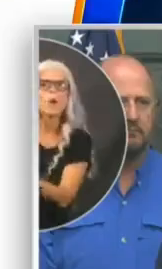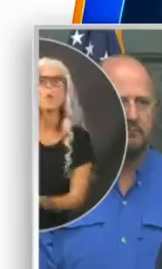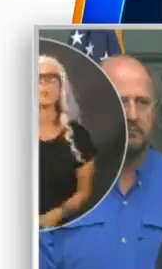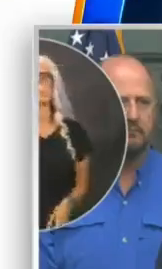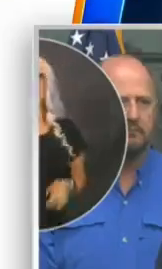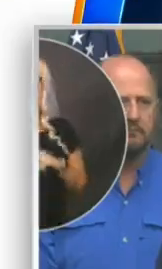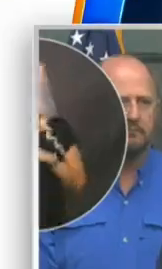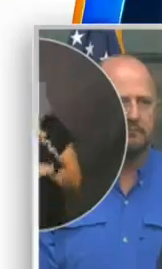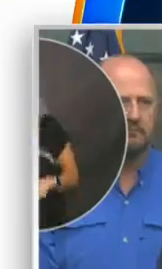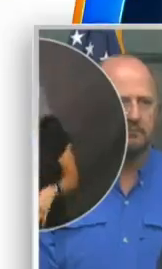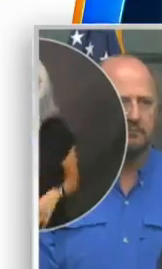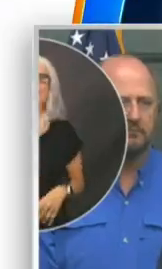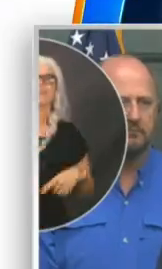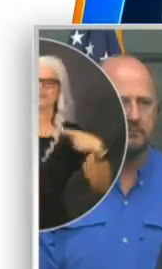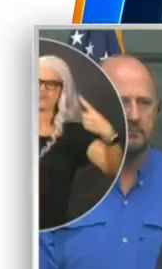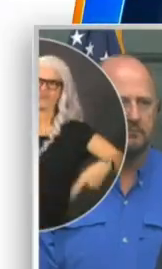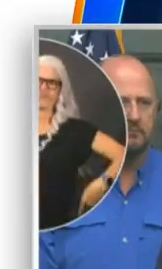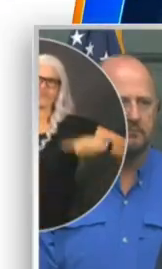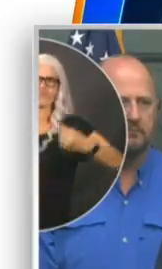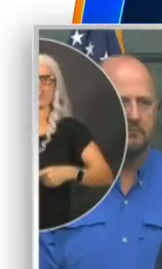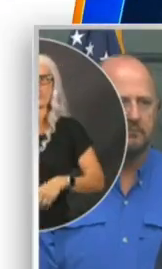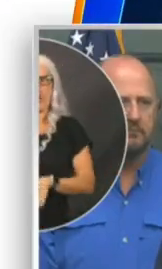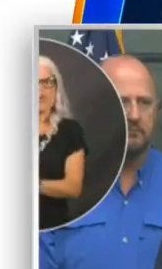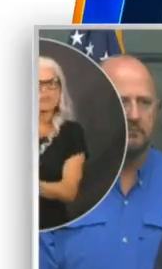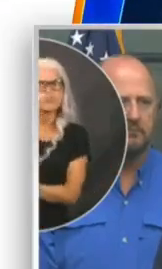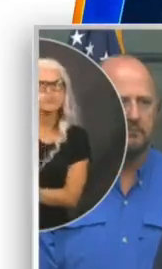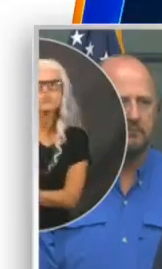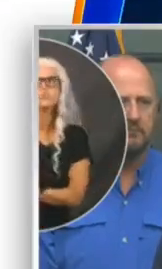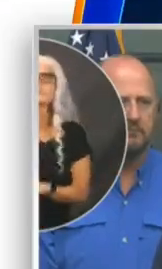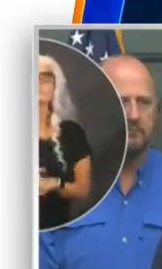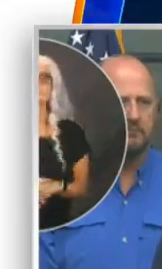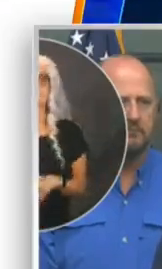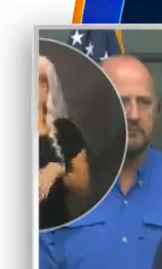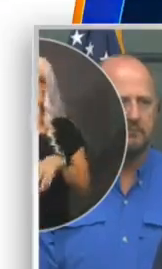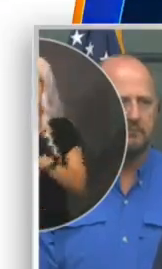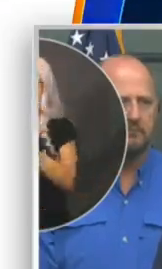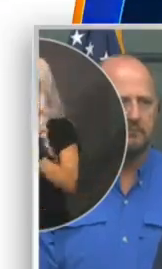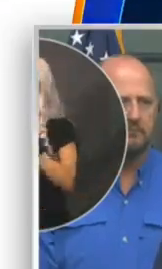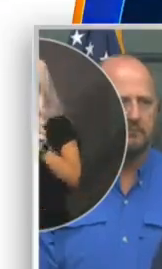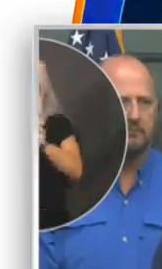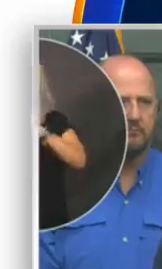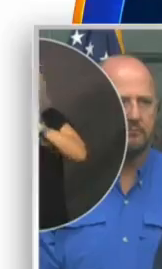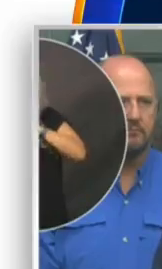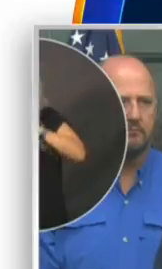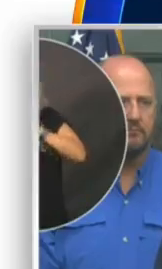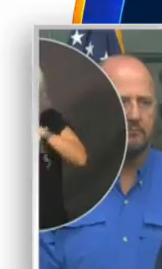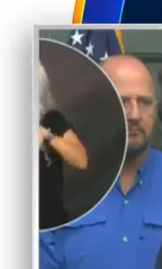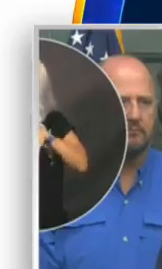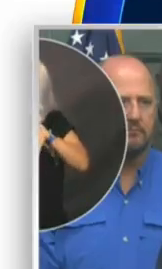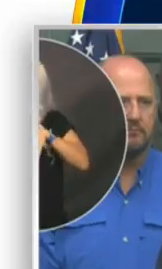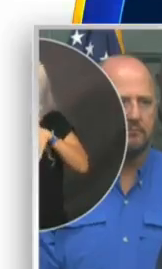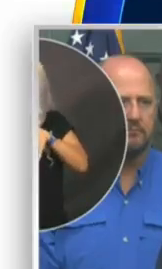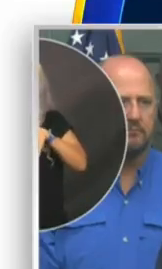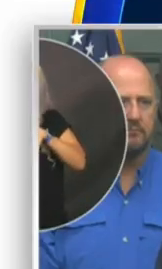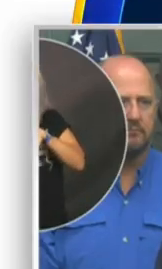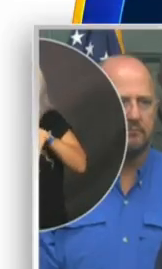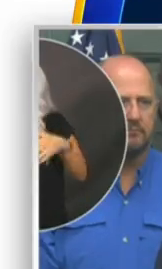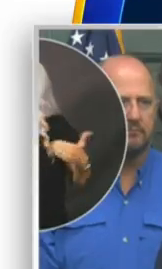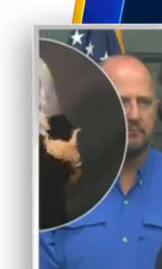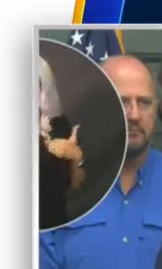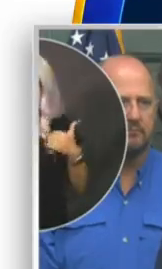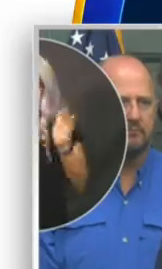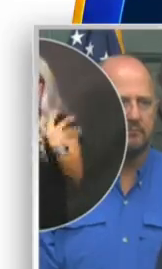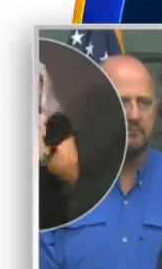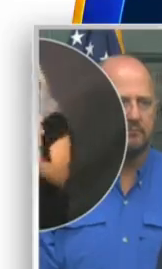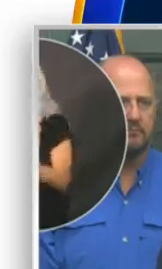the airports in Southwest Florida have leave-behind teams in place so that they will be able to get the runways in good shape